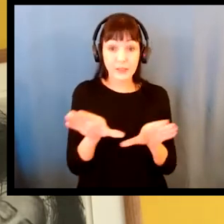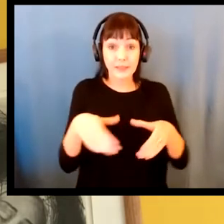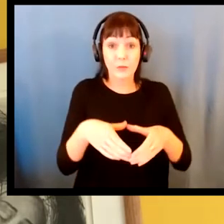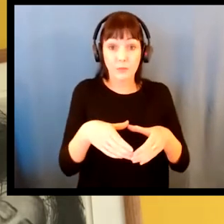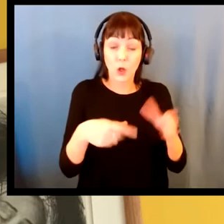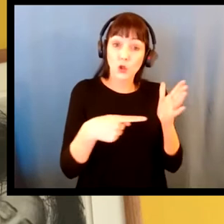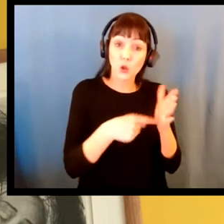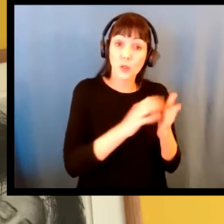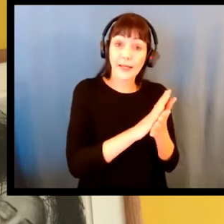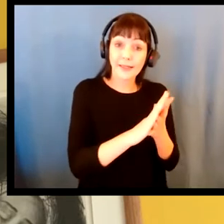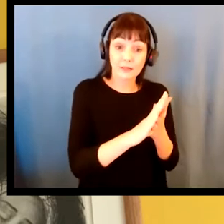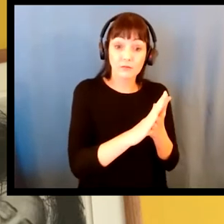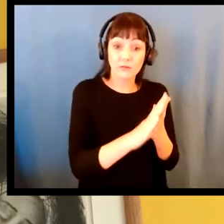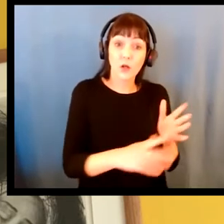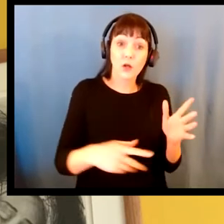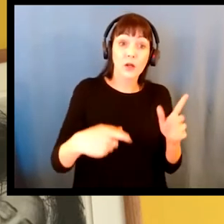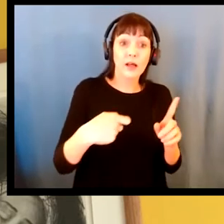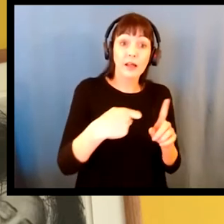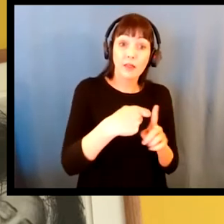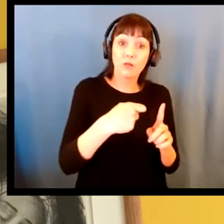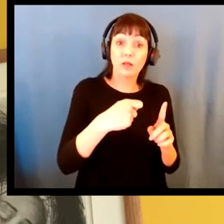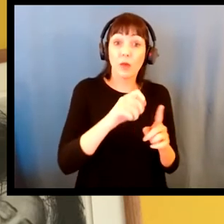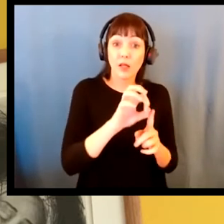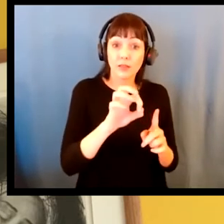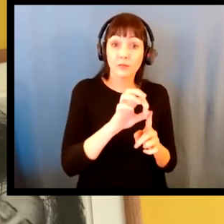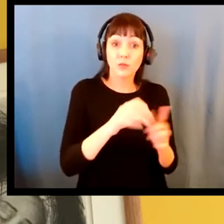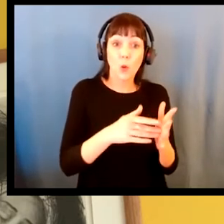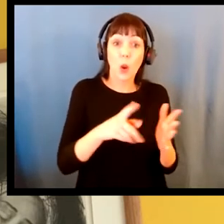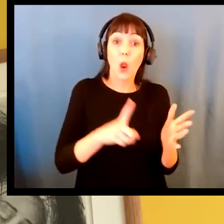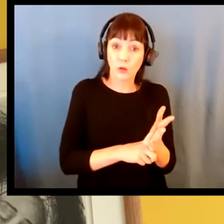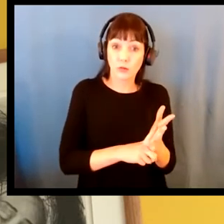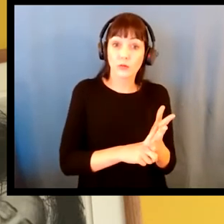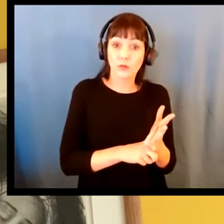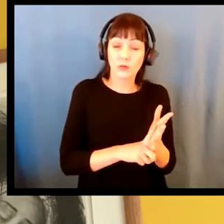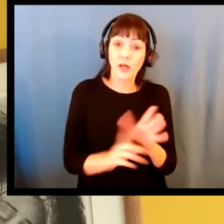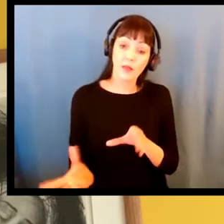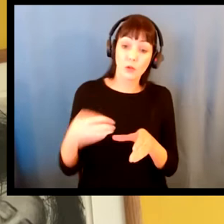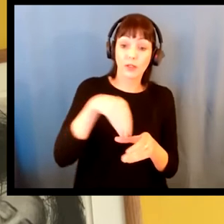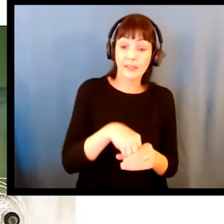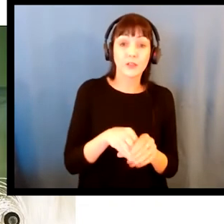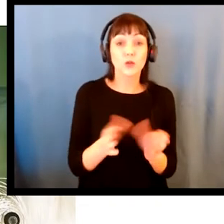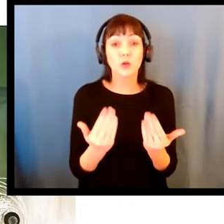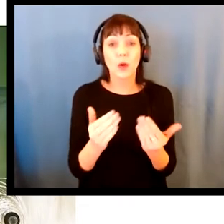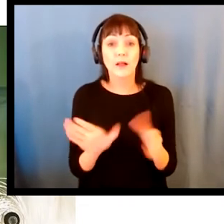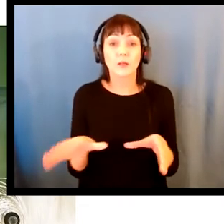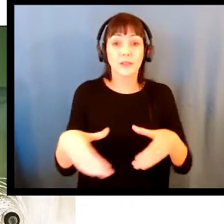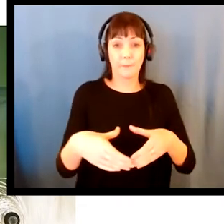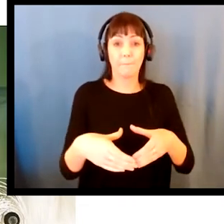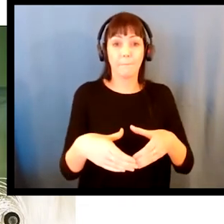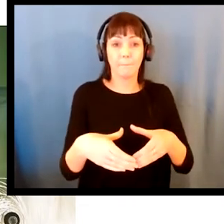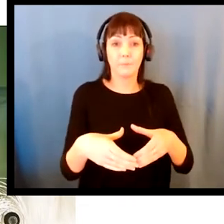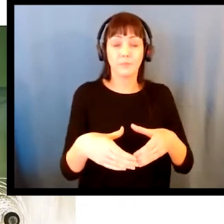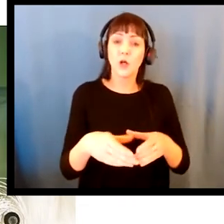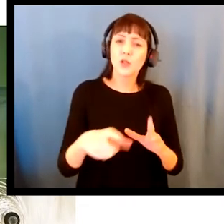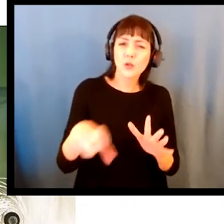including Tony Heaton, Zoe Partington and Catherine Long, to work closely with us and with the Wellcome team. This was achieved by